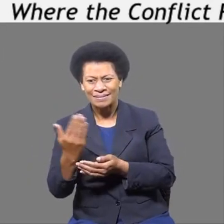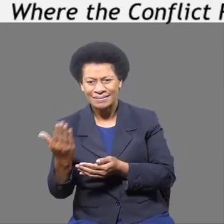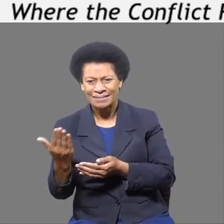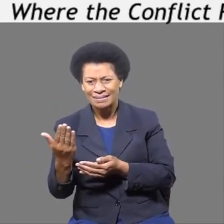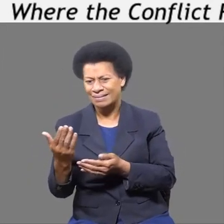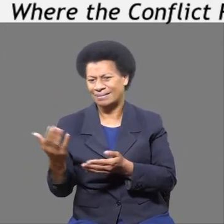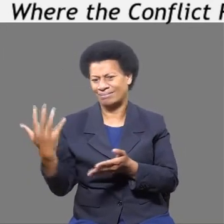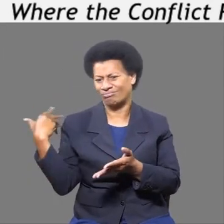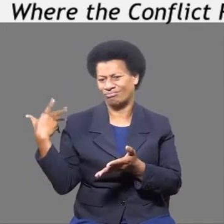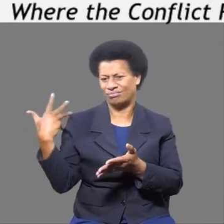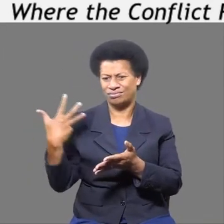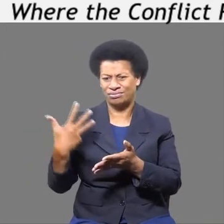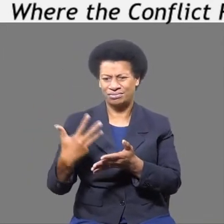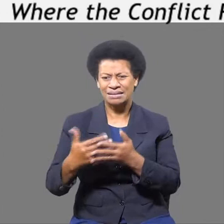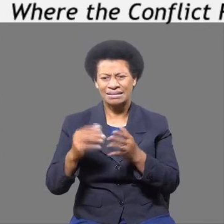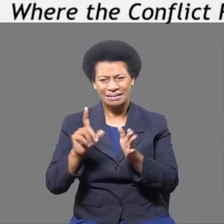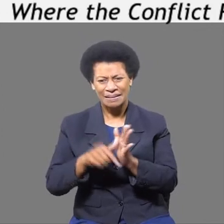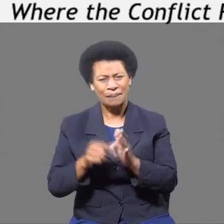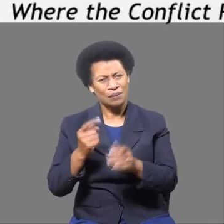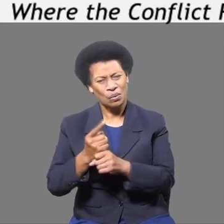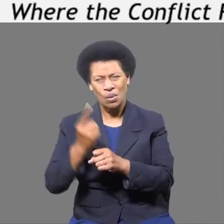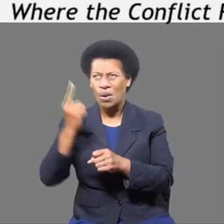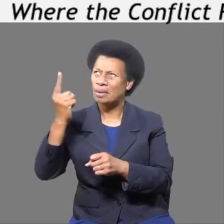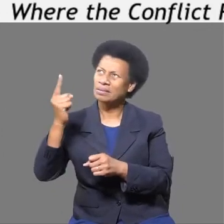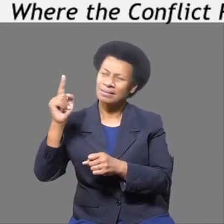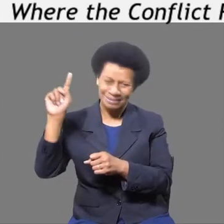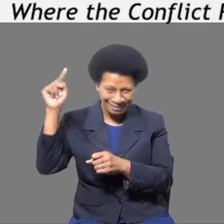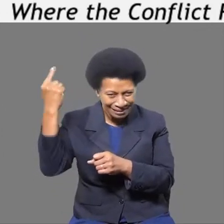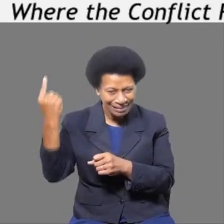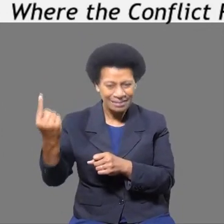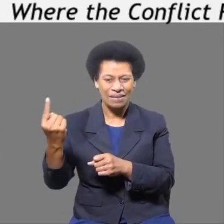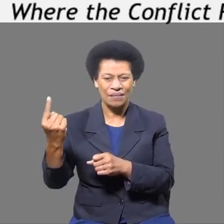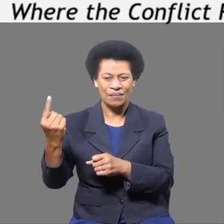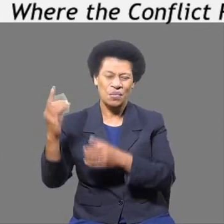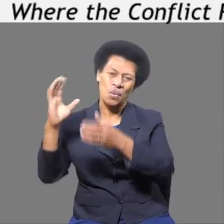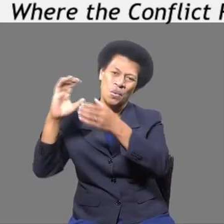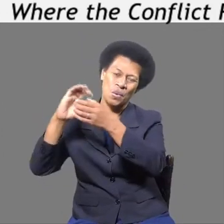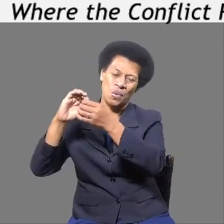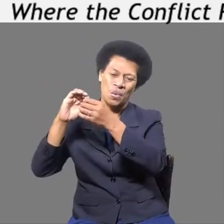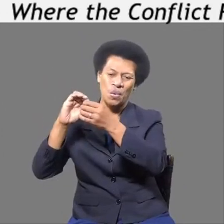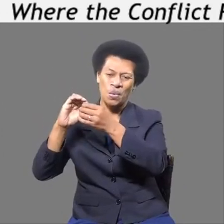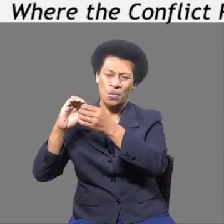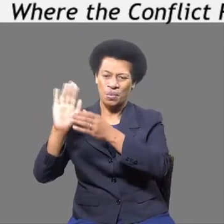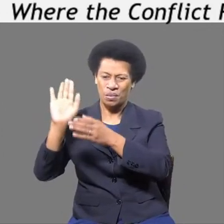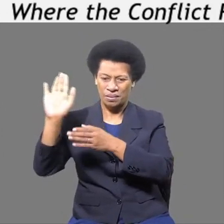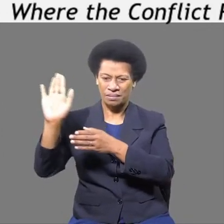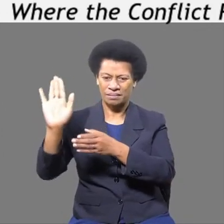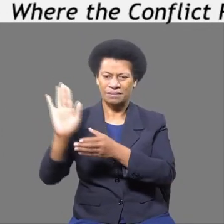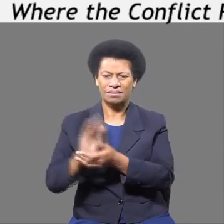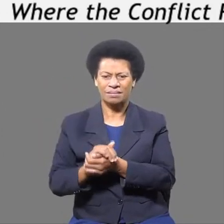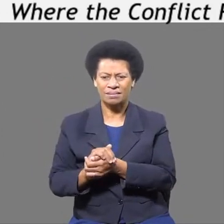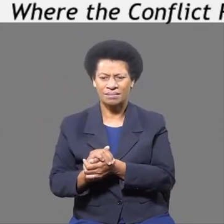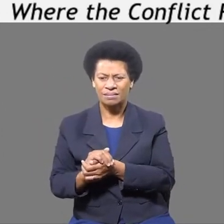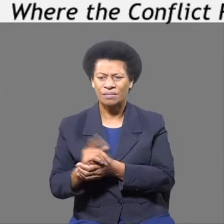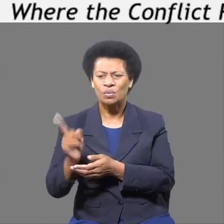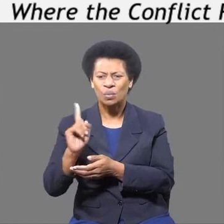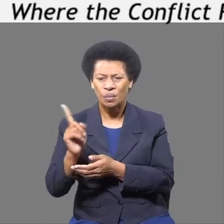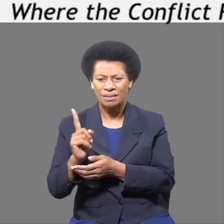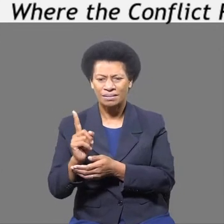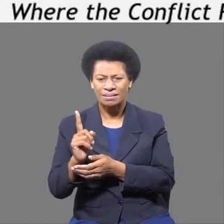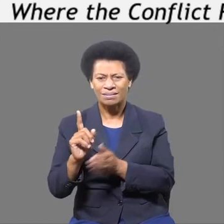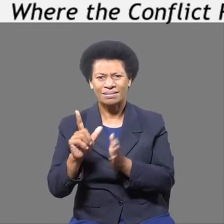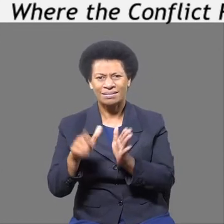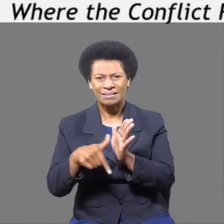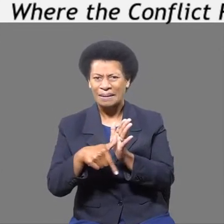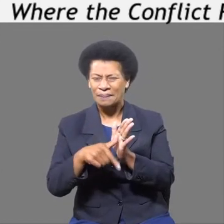middle of Times Square. It's perfectly possible for God to create ex nihilo, a full-grown horse in the middle of Times Square,